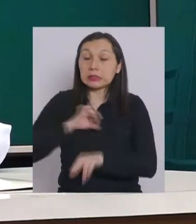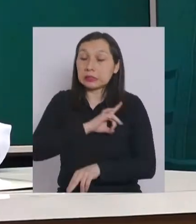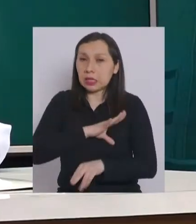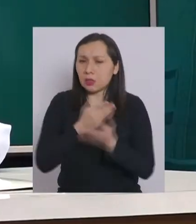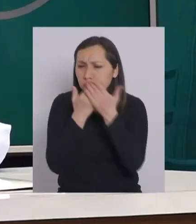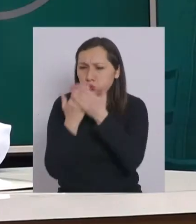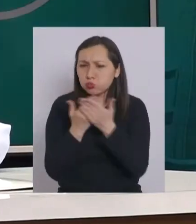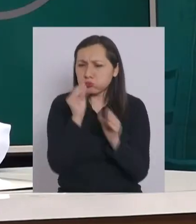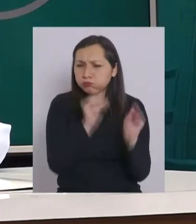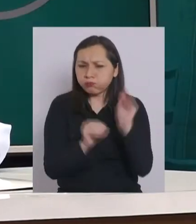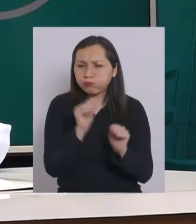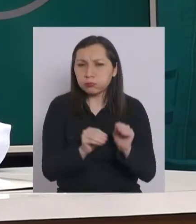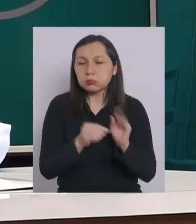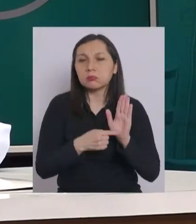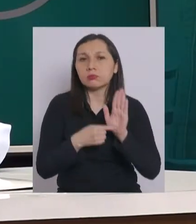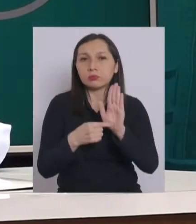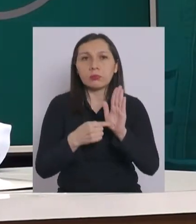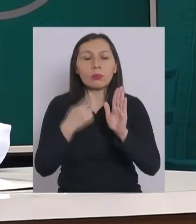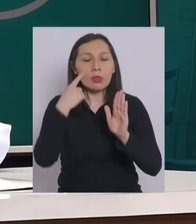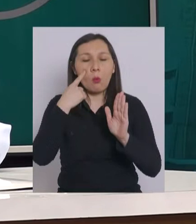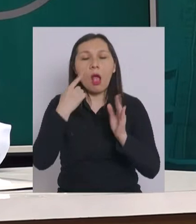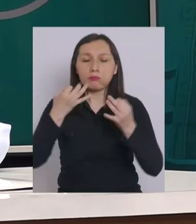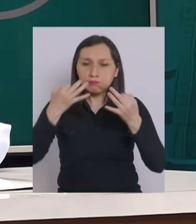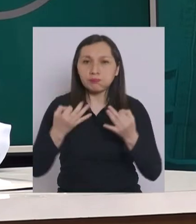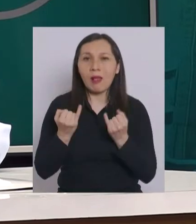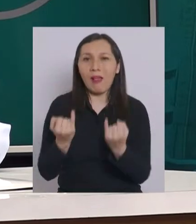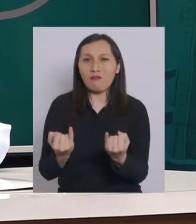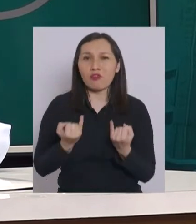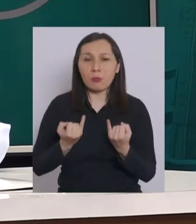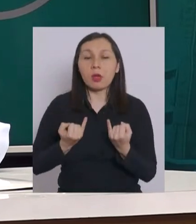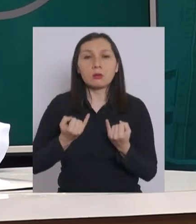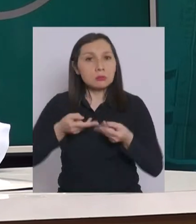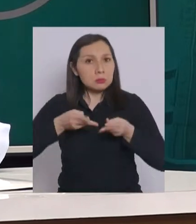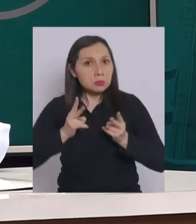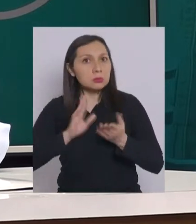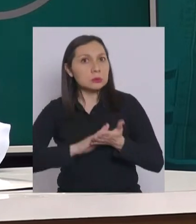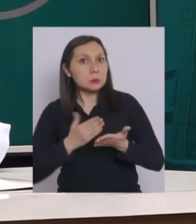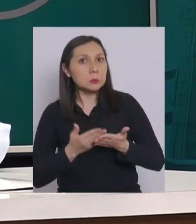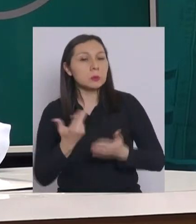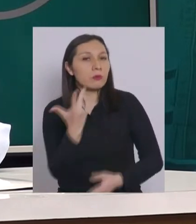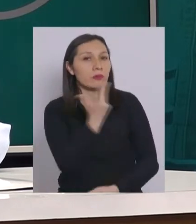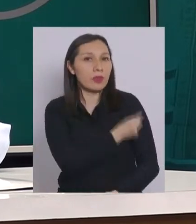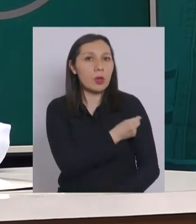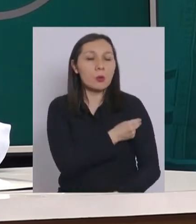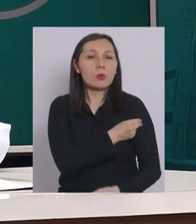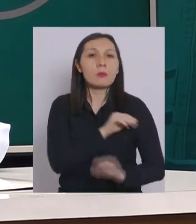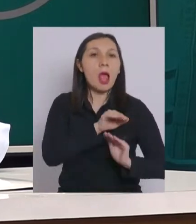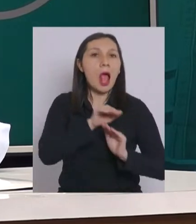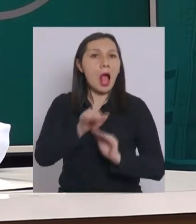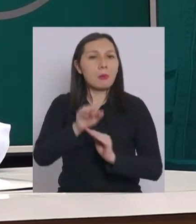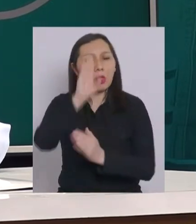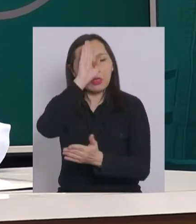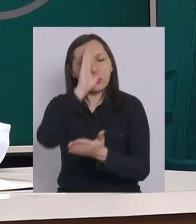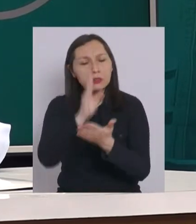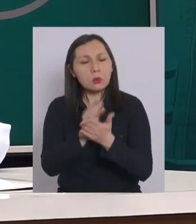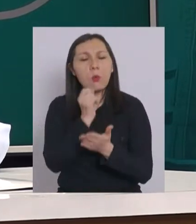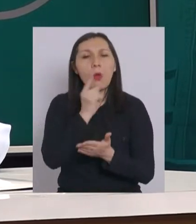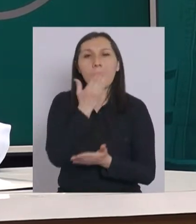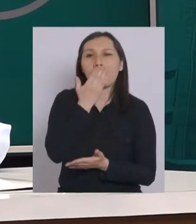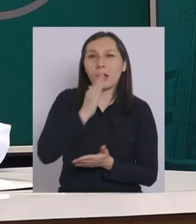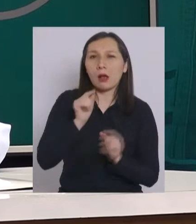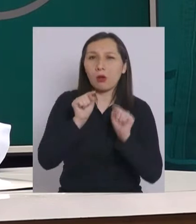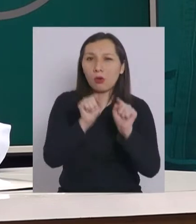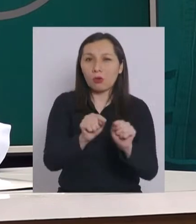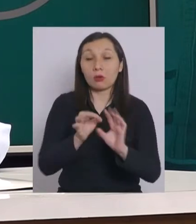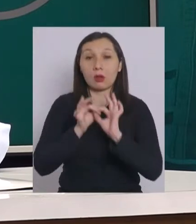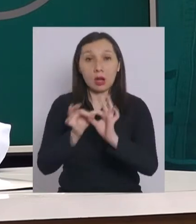these trials conducted in Chile is to have local information as to the efficacy of the vaccines to